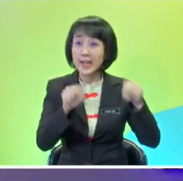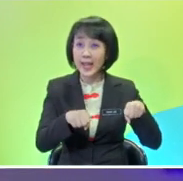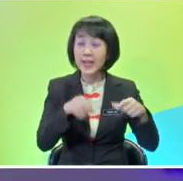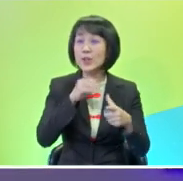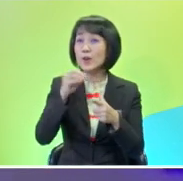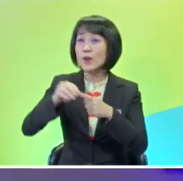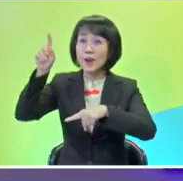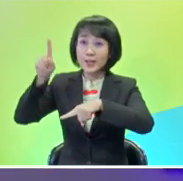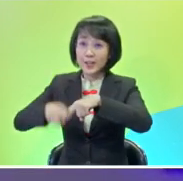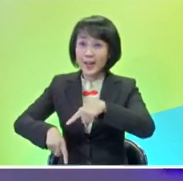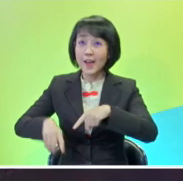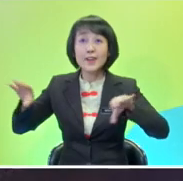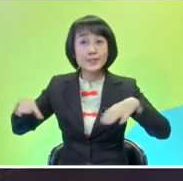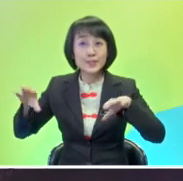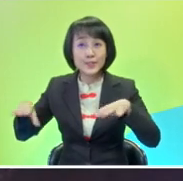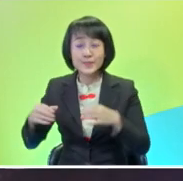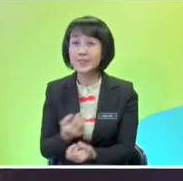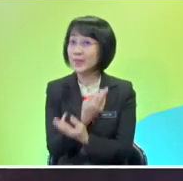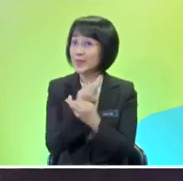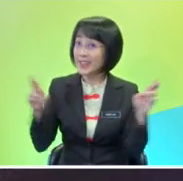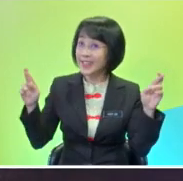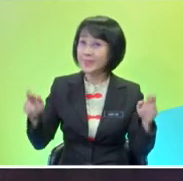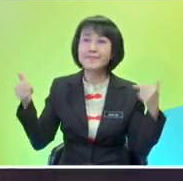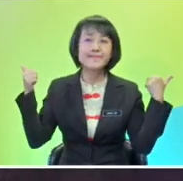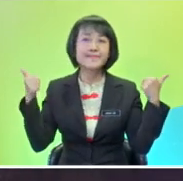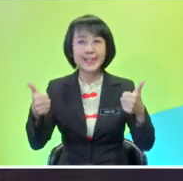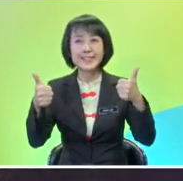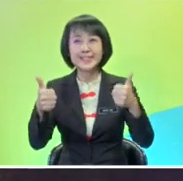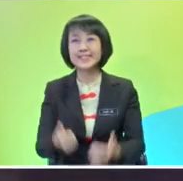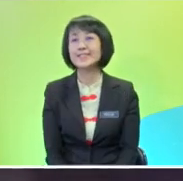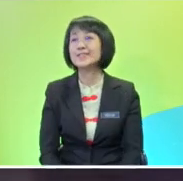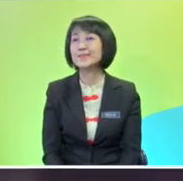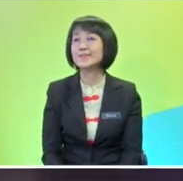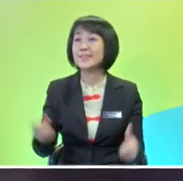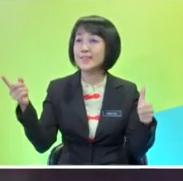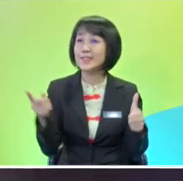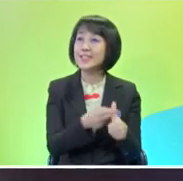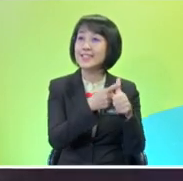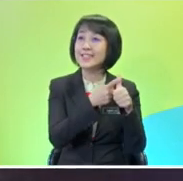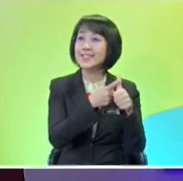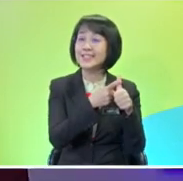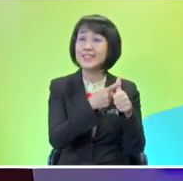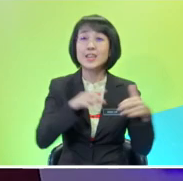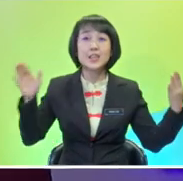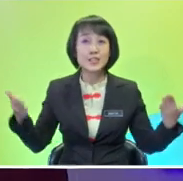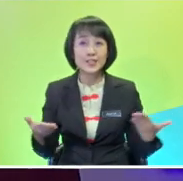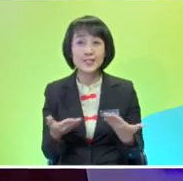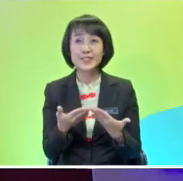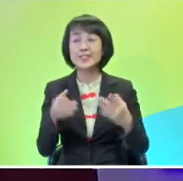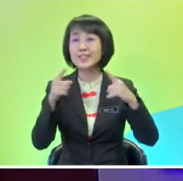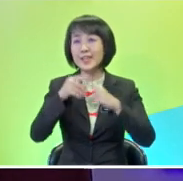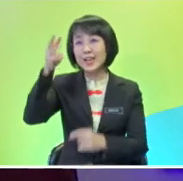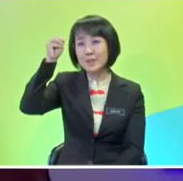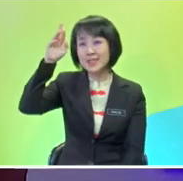right? Are you ready? Ready, teacher. Okay, so first we are going to... I'm going to introduce you to Mr.